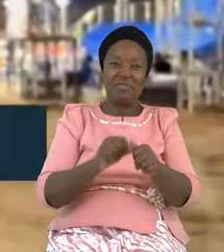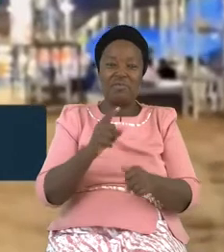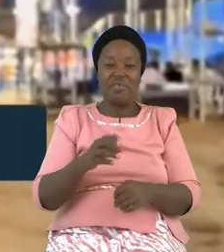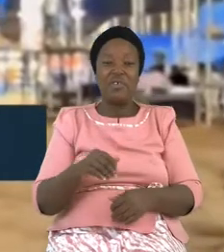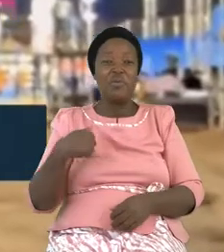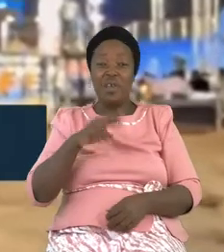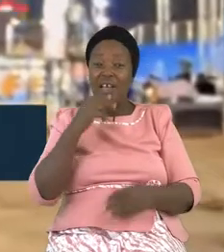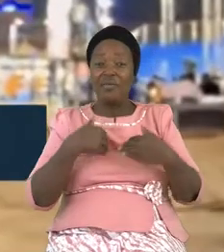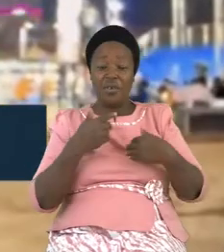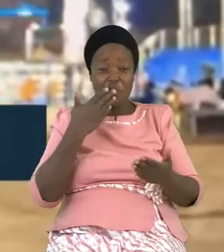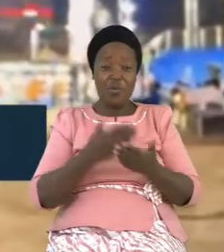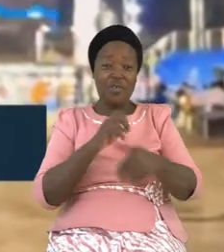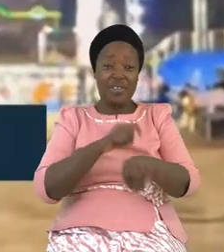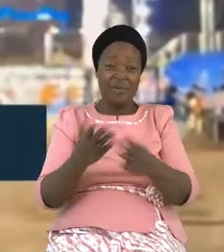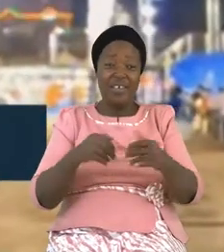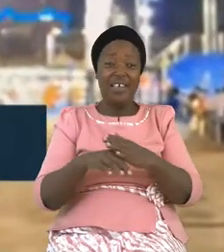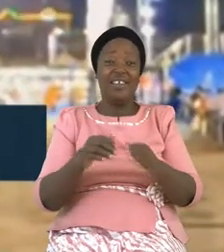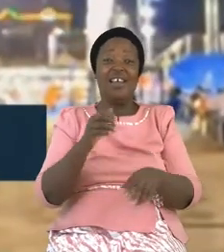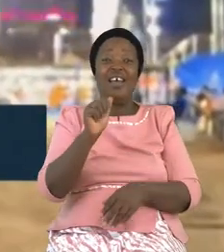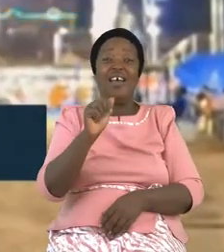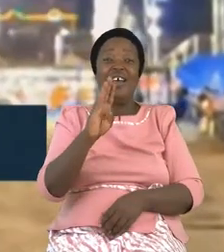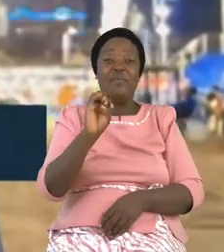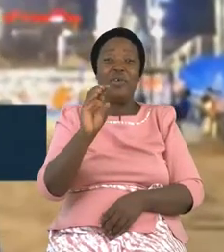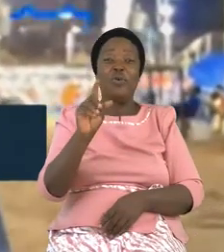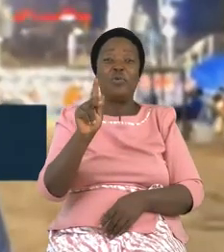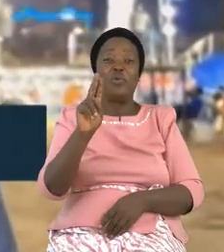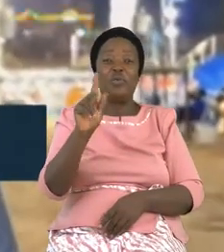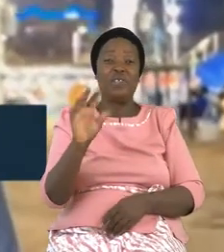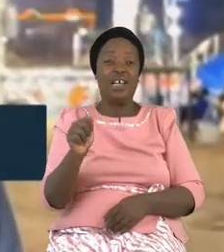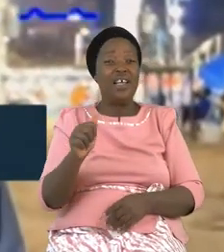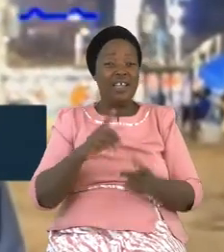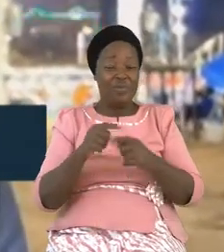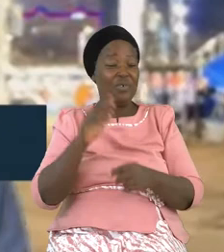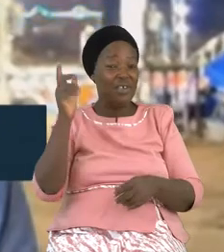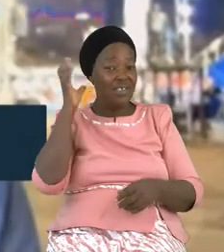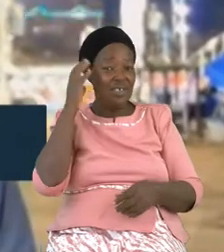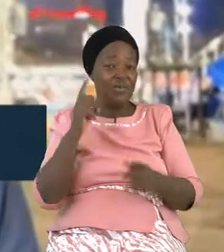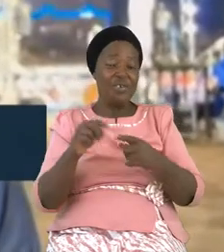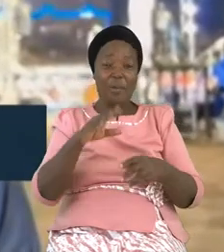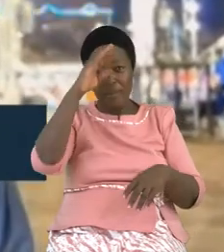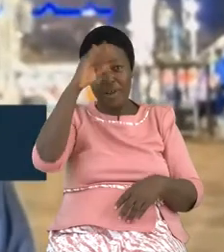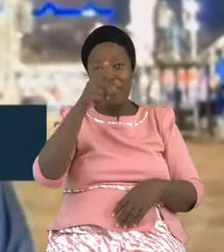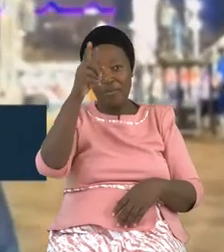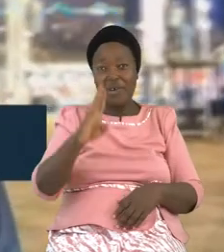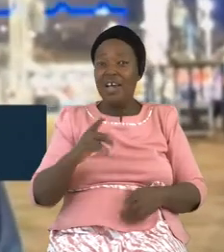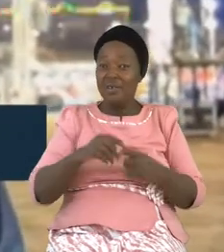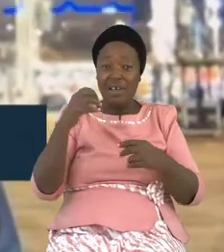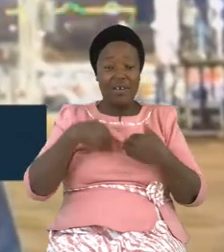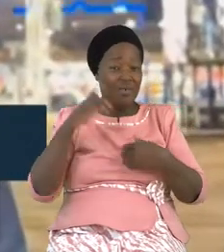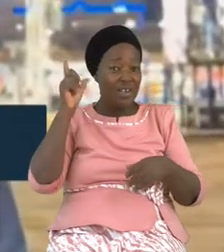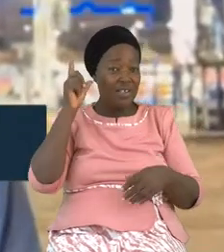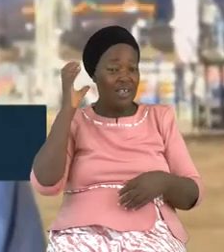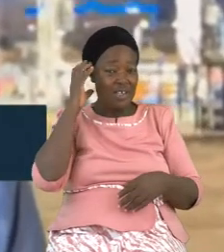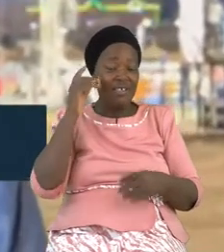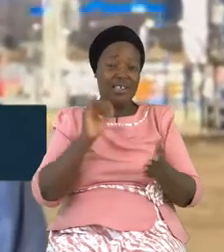Abeokuta. We have listened to the man of God. We have listened to that great message. but this is the time to take a